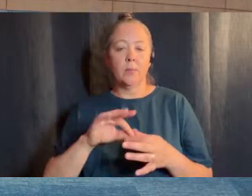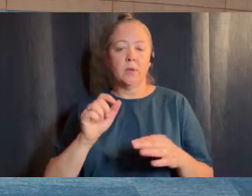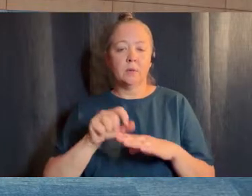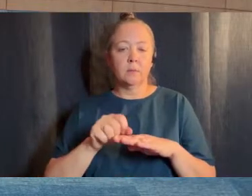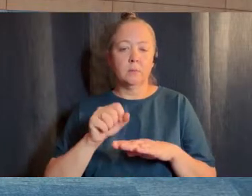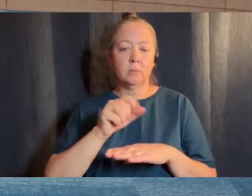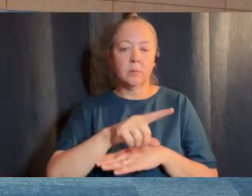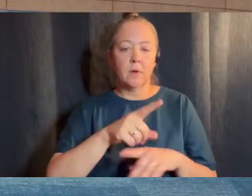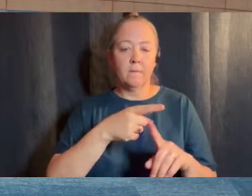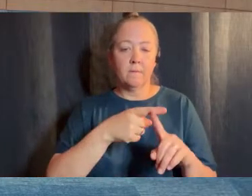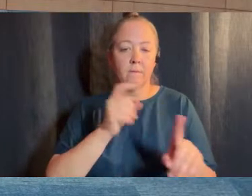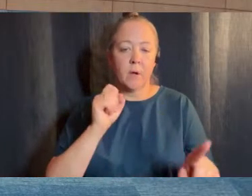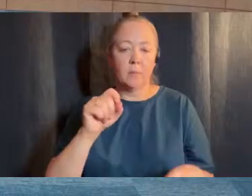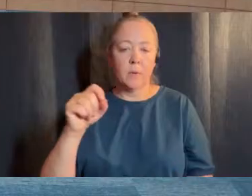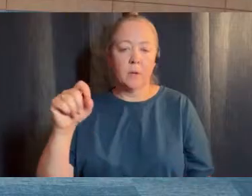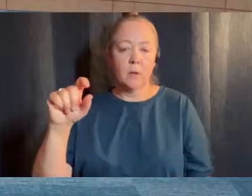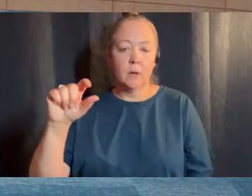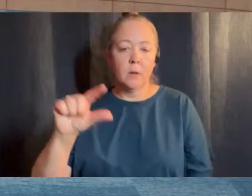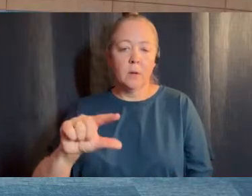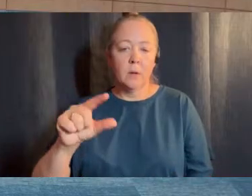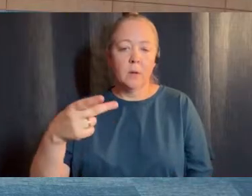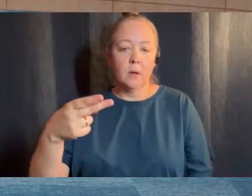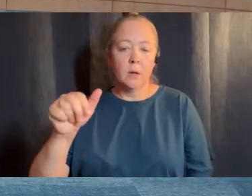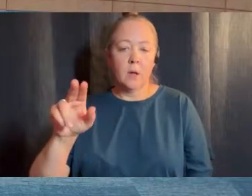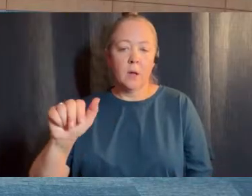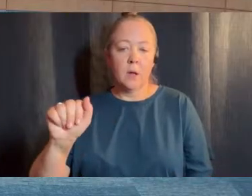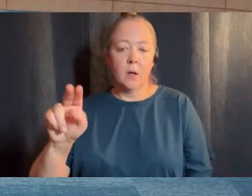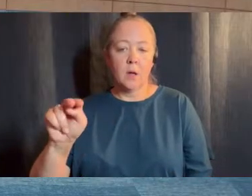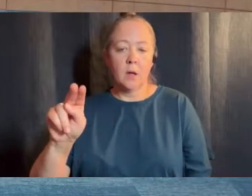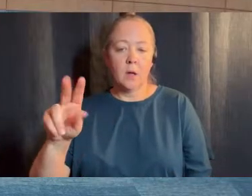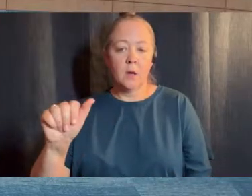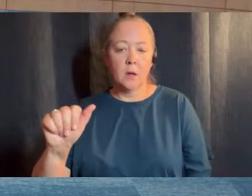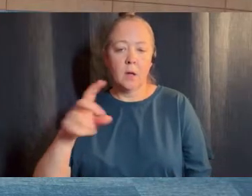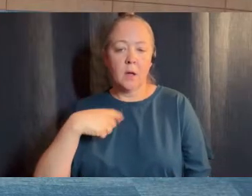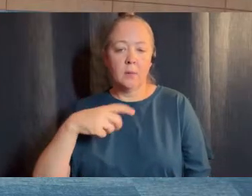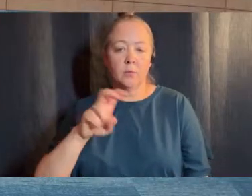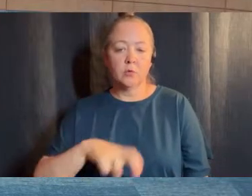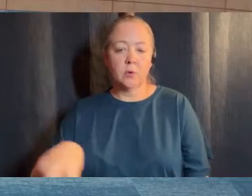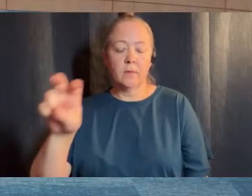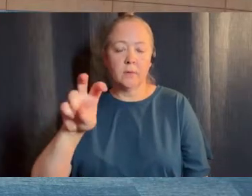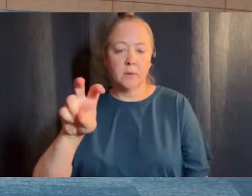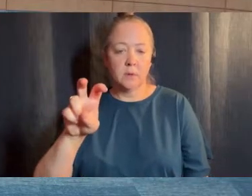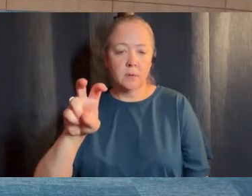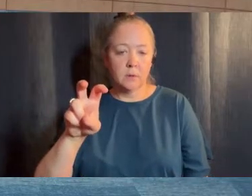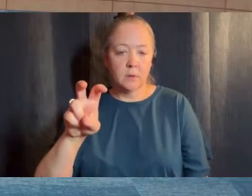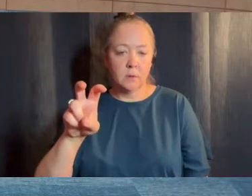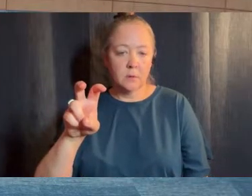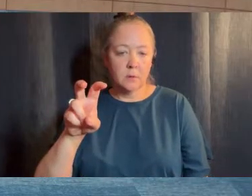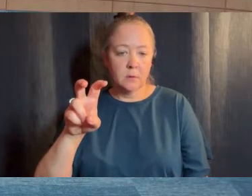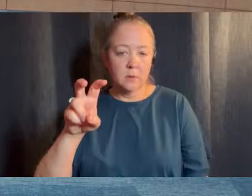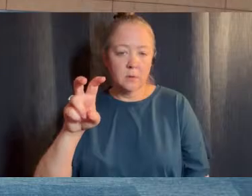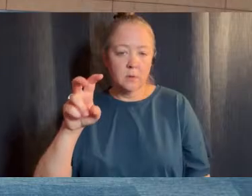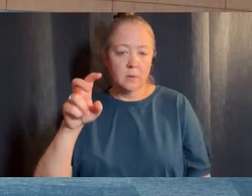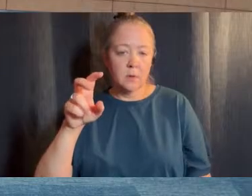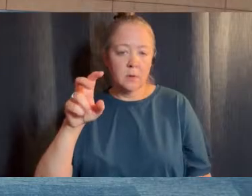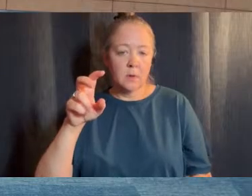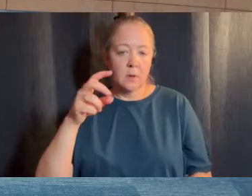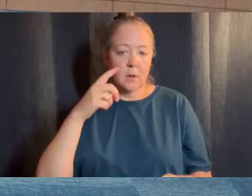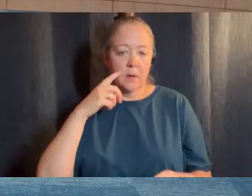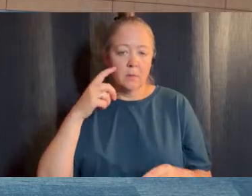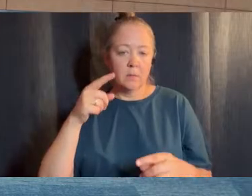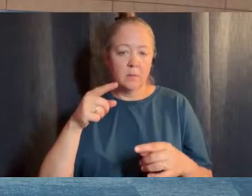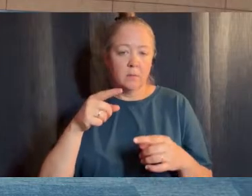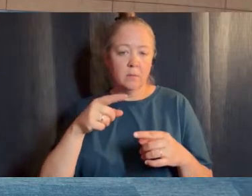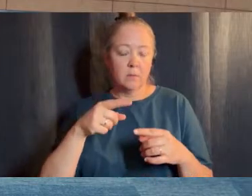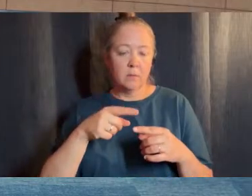concern and disapproval in person over marking Councilmember Fry absent from the vote due to attending